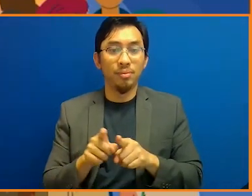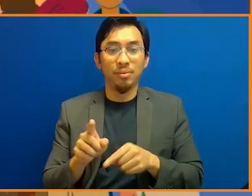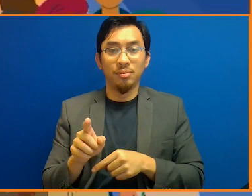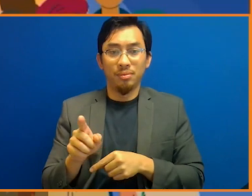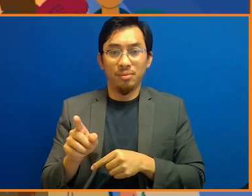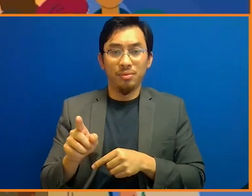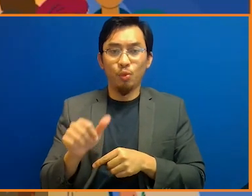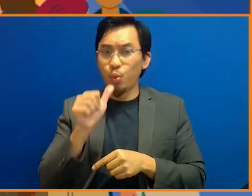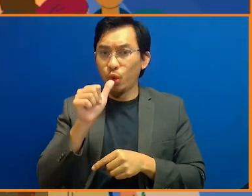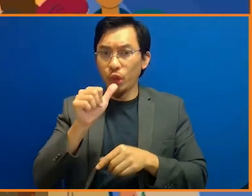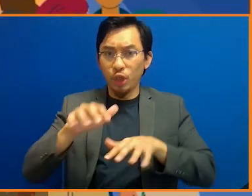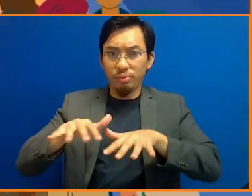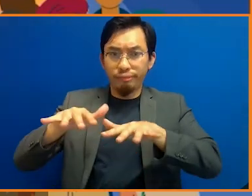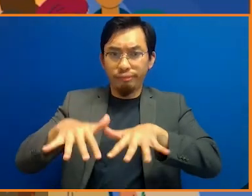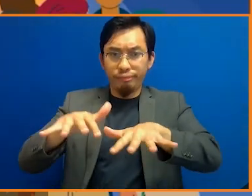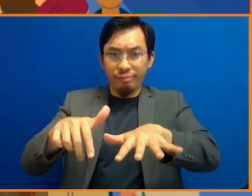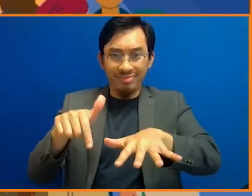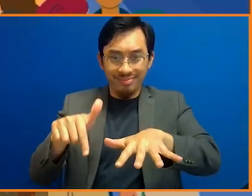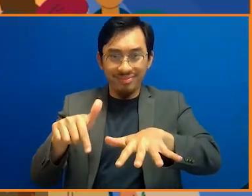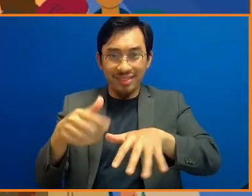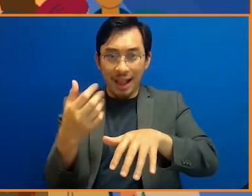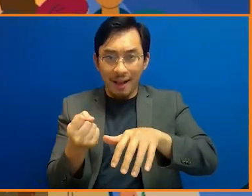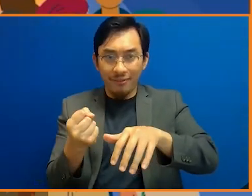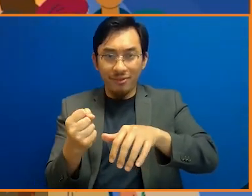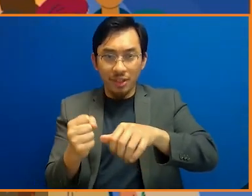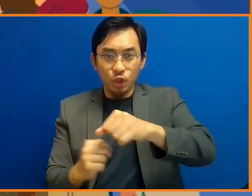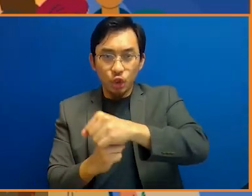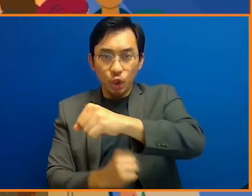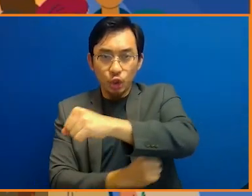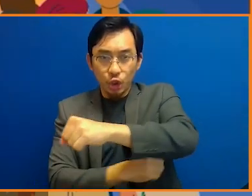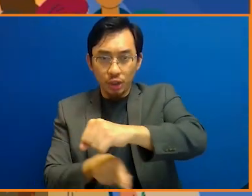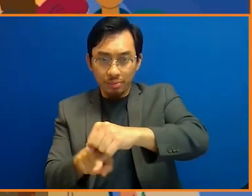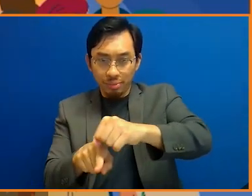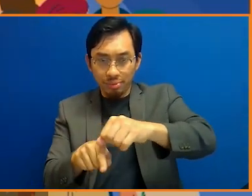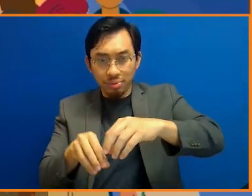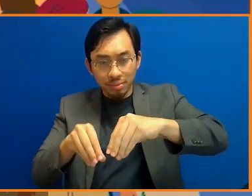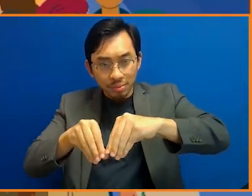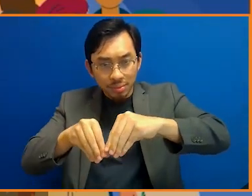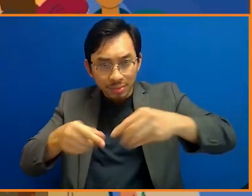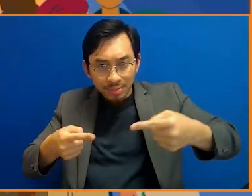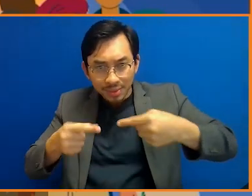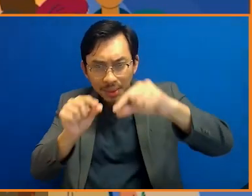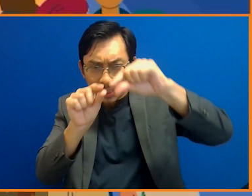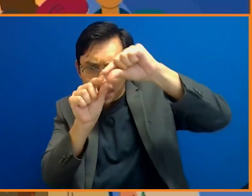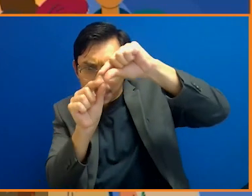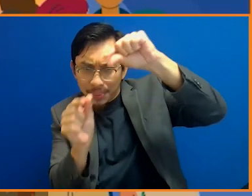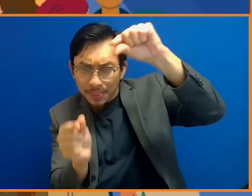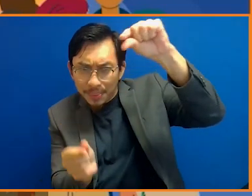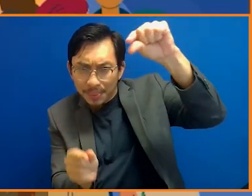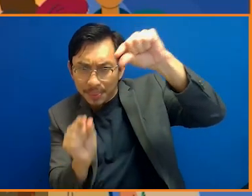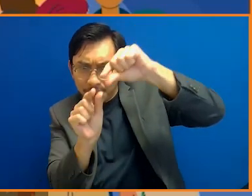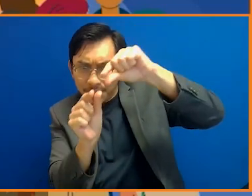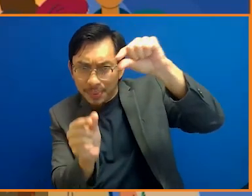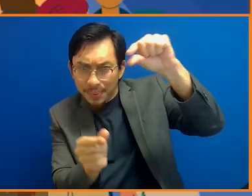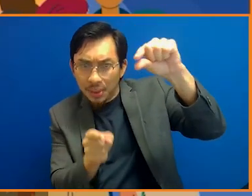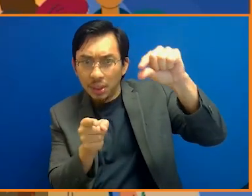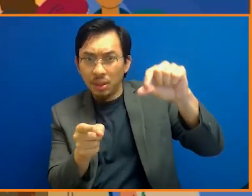the breakwaters, which is the structures in the sea, where we expected